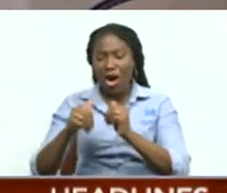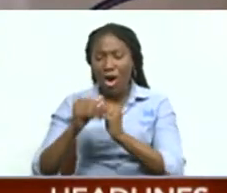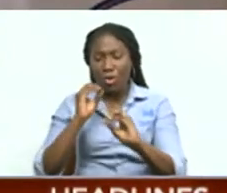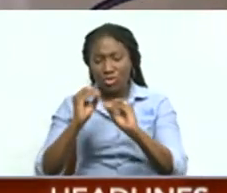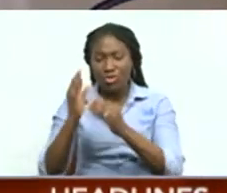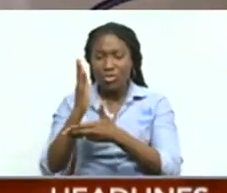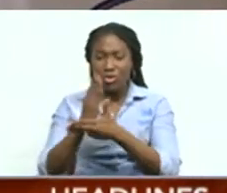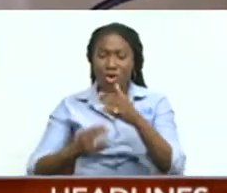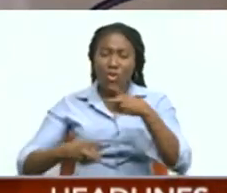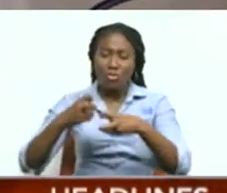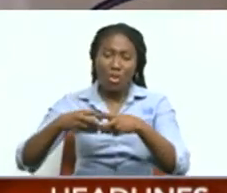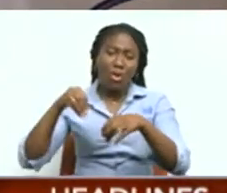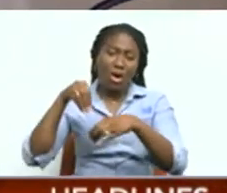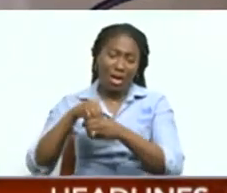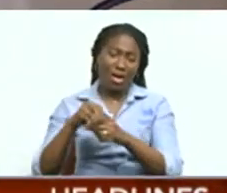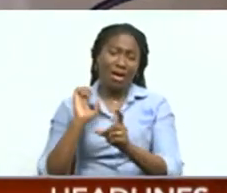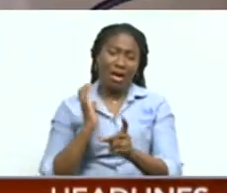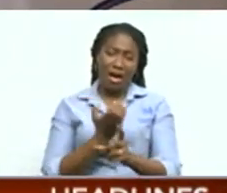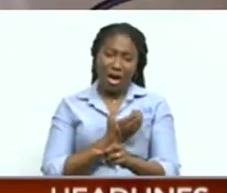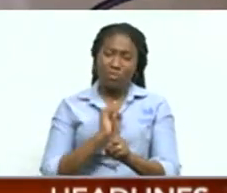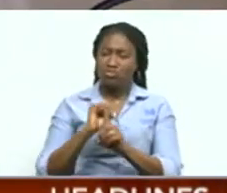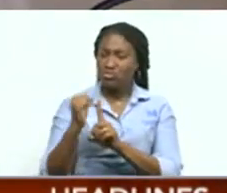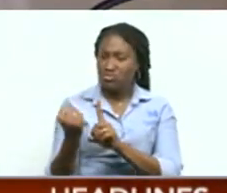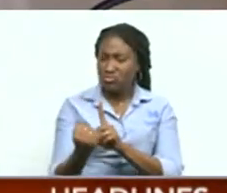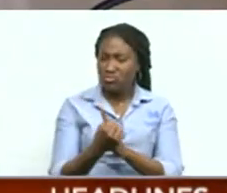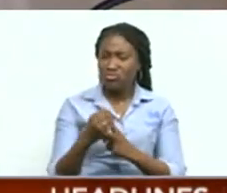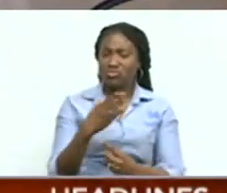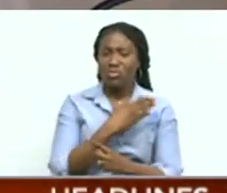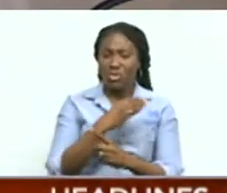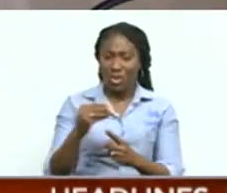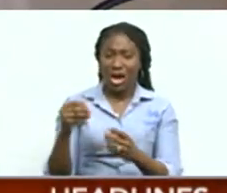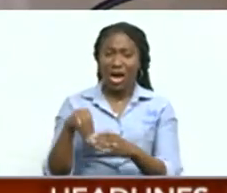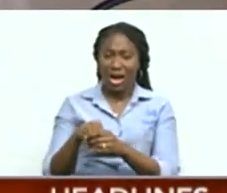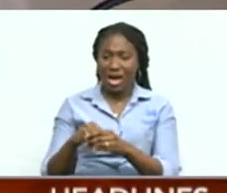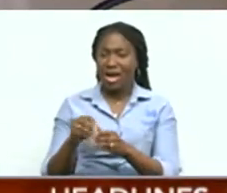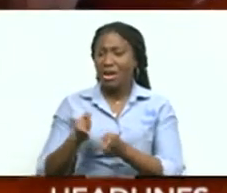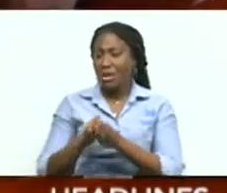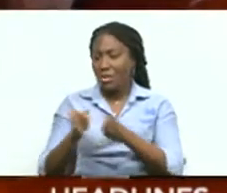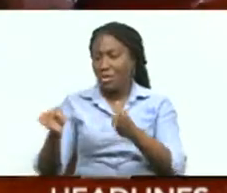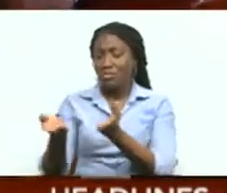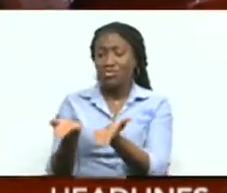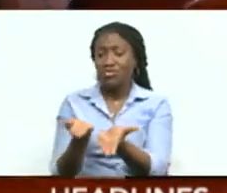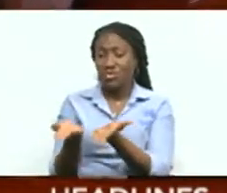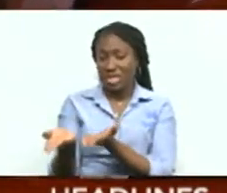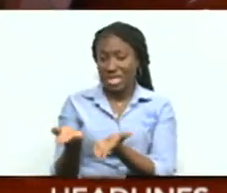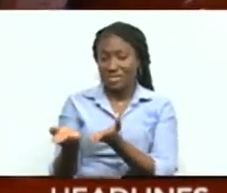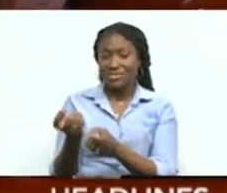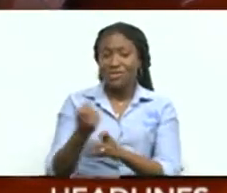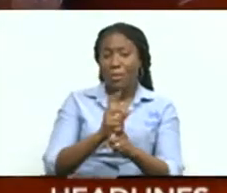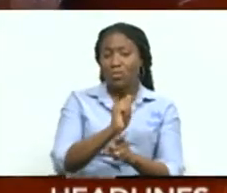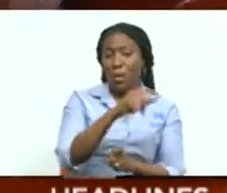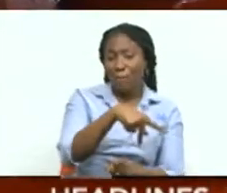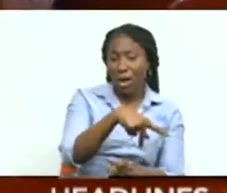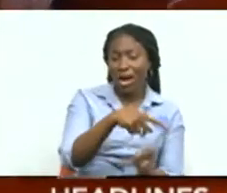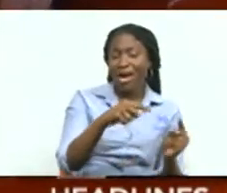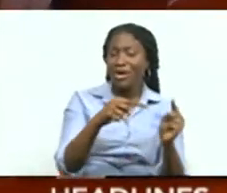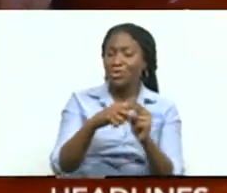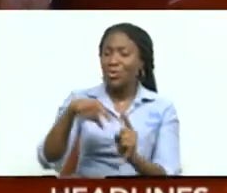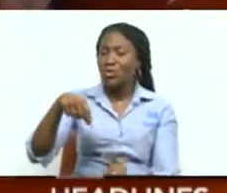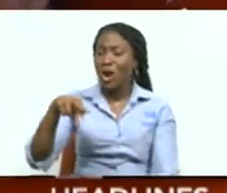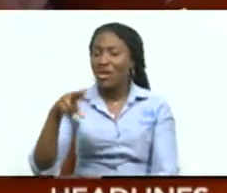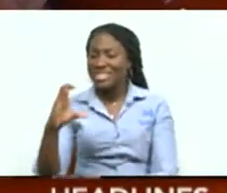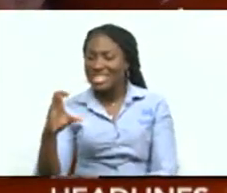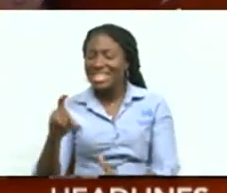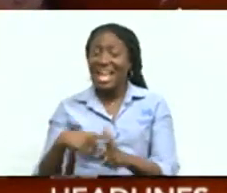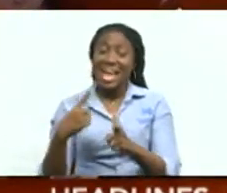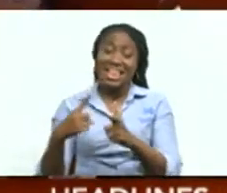confronting our society, our polity, and importantly, our public service. From Tunapuna to QRC to an open scholar